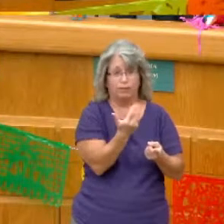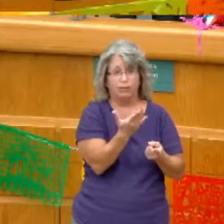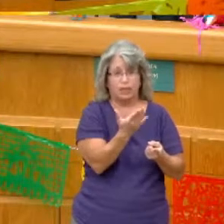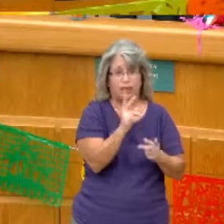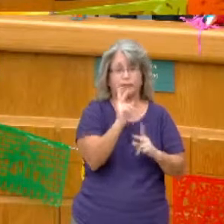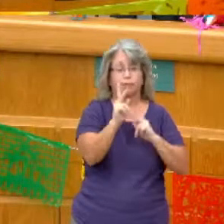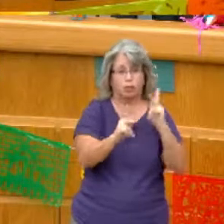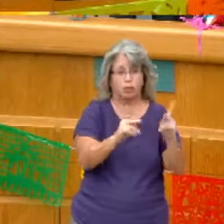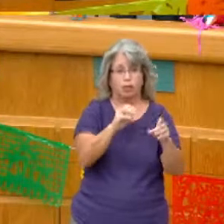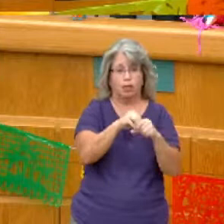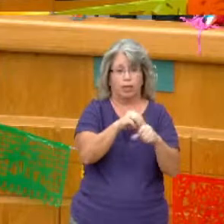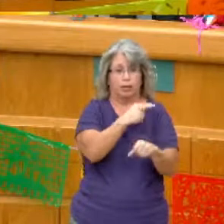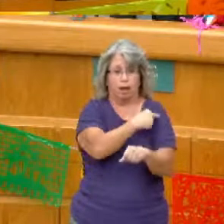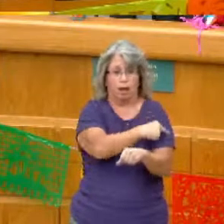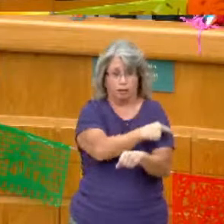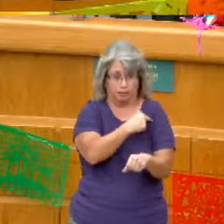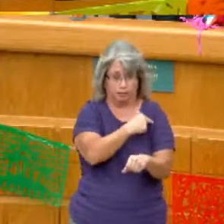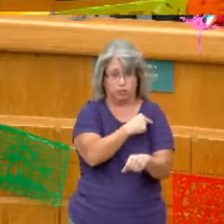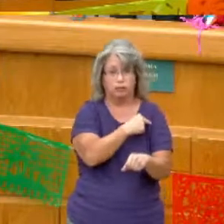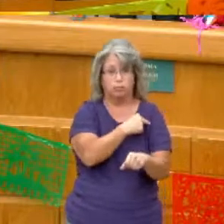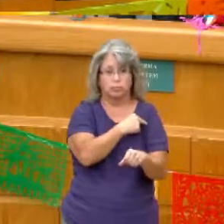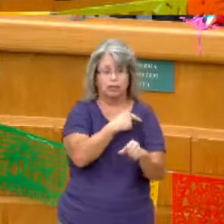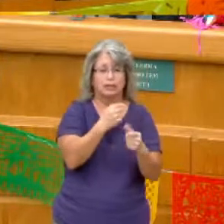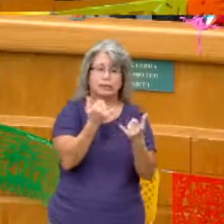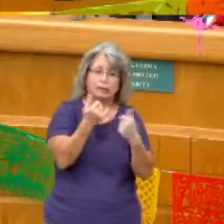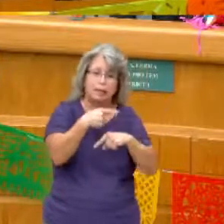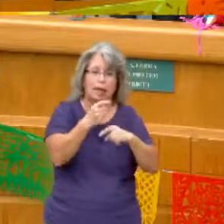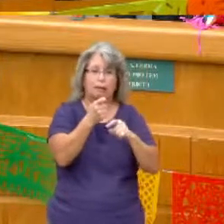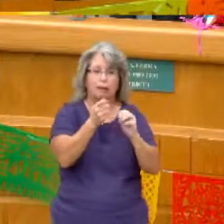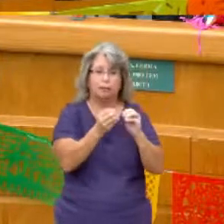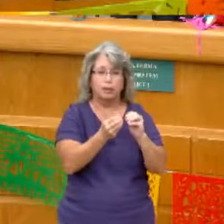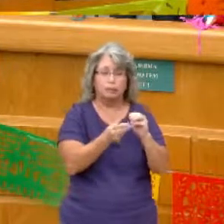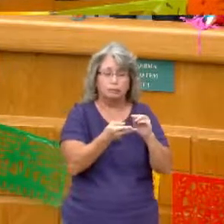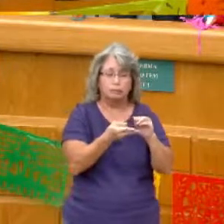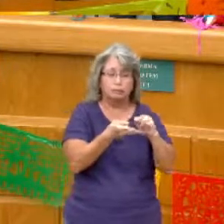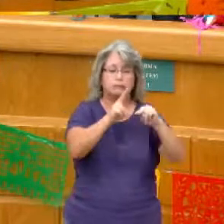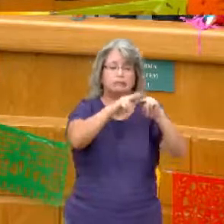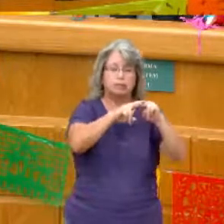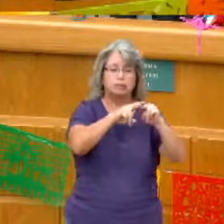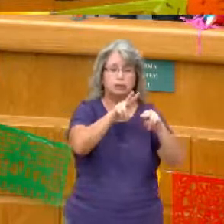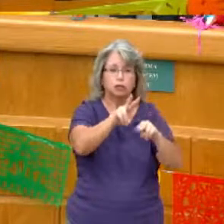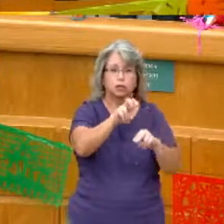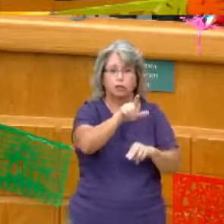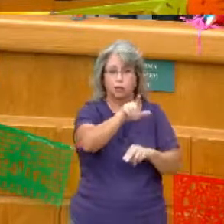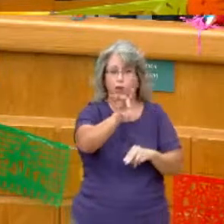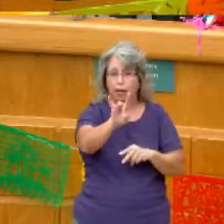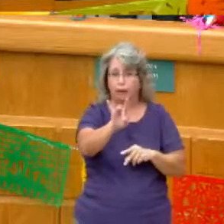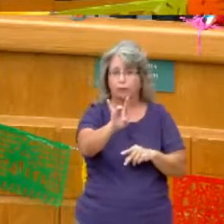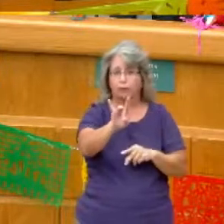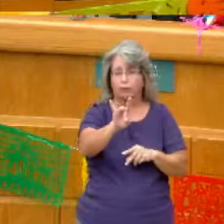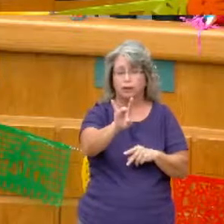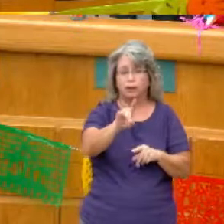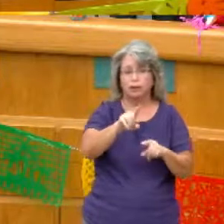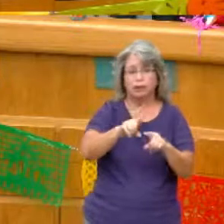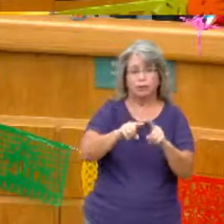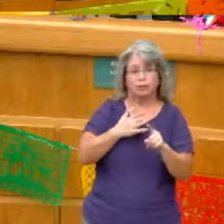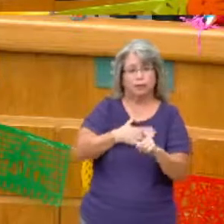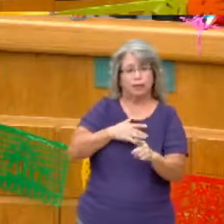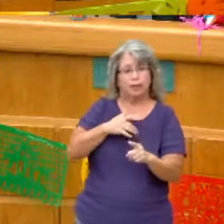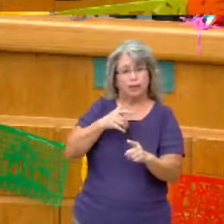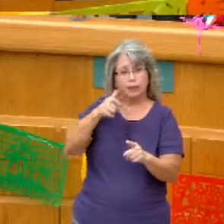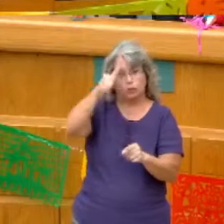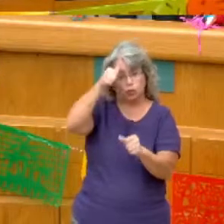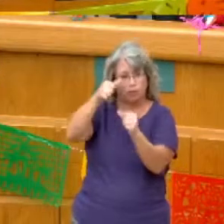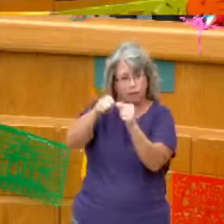with COVID-19, and they kind of took a little upswing today at 228. So I want you to remember this slide because I'm going